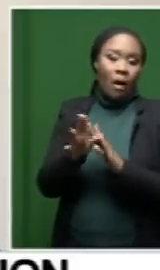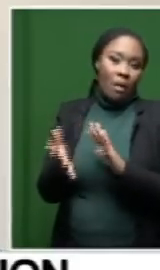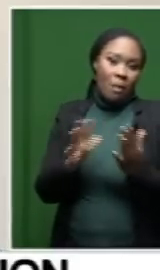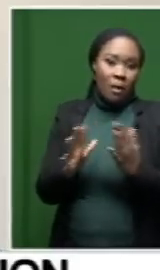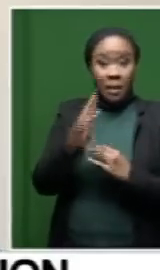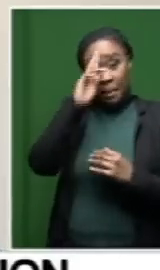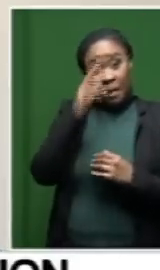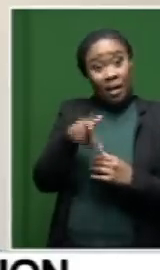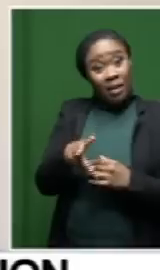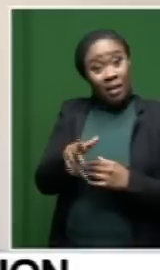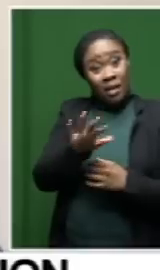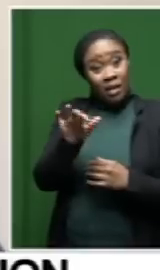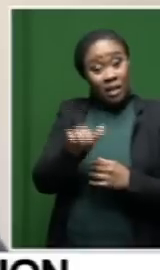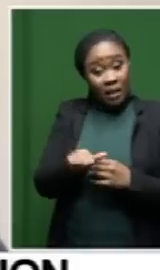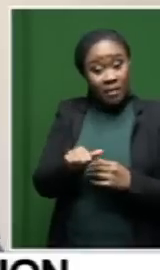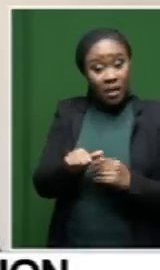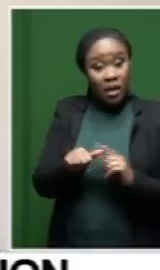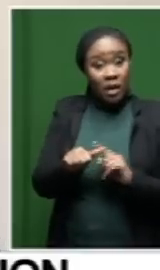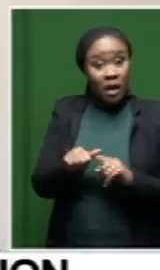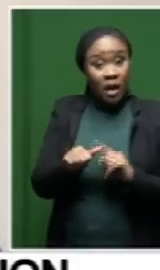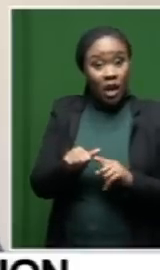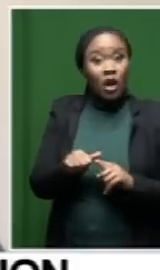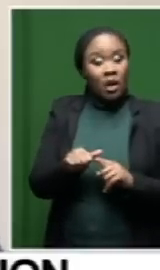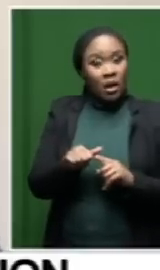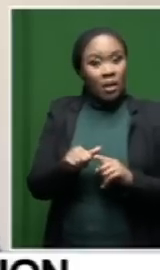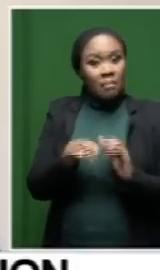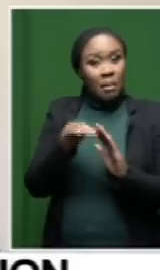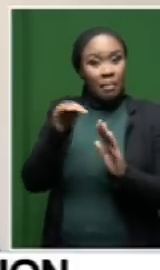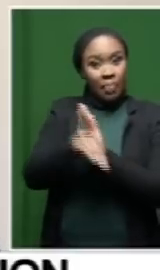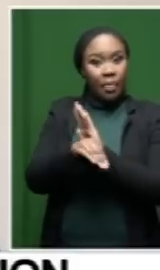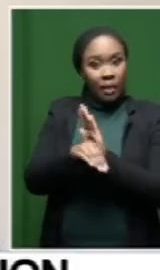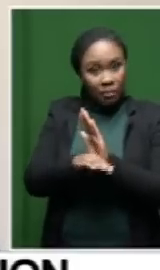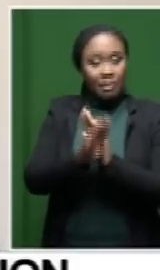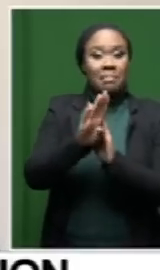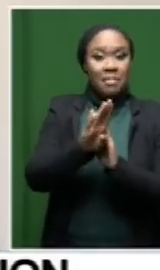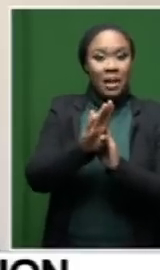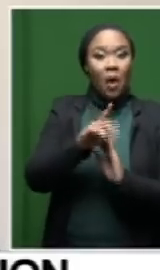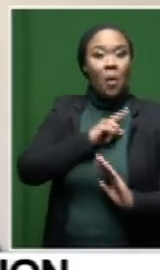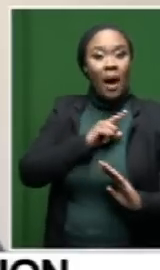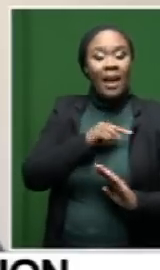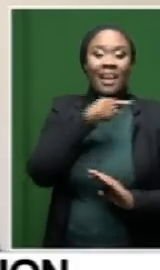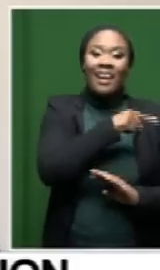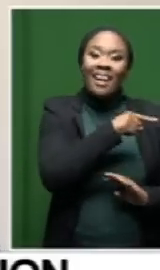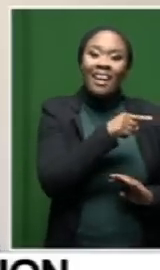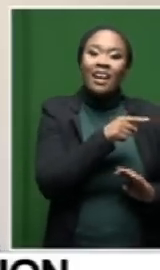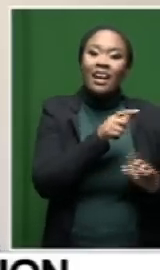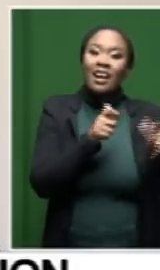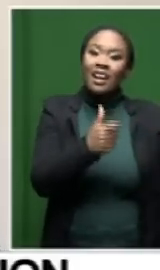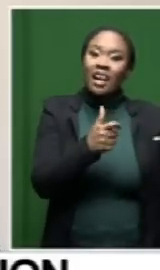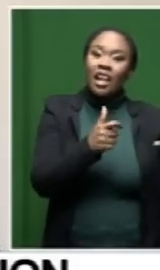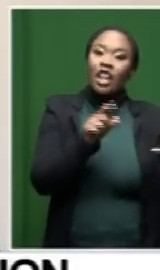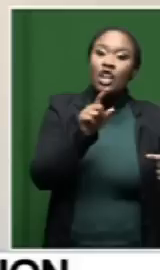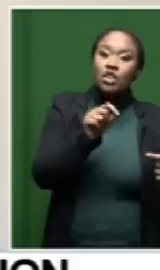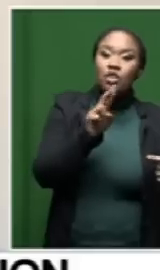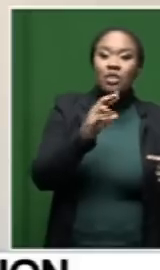this country was built on the back of a commission of inquiry. It was the Truth and Reconciliation Commission that told us what apartheid